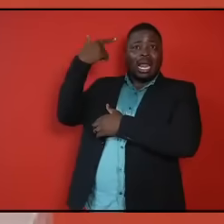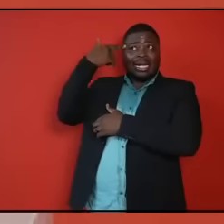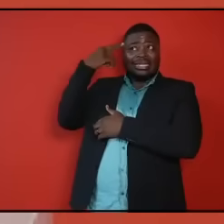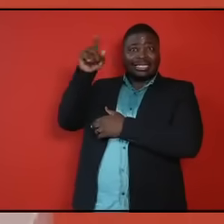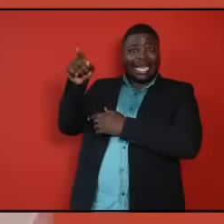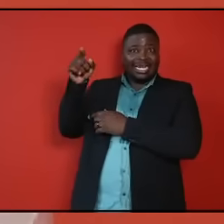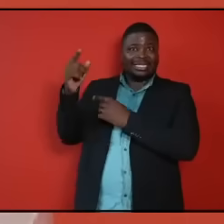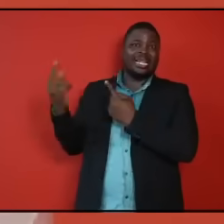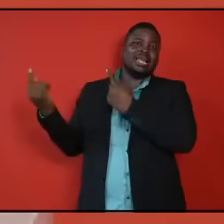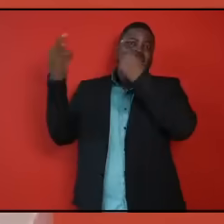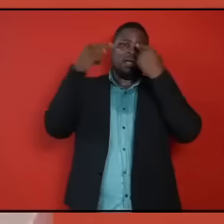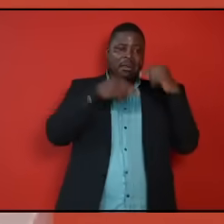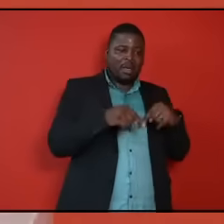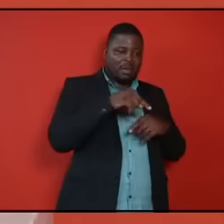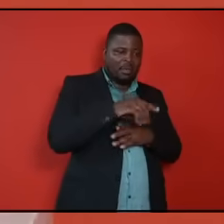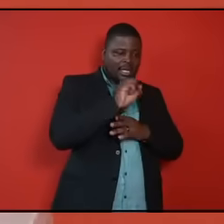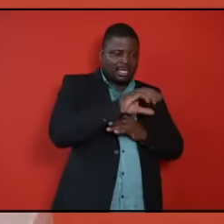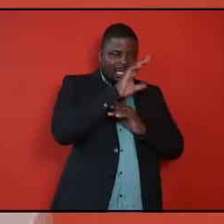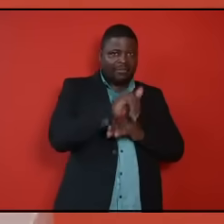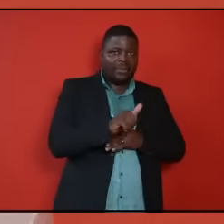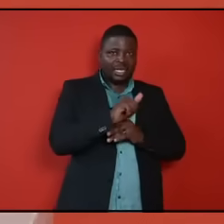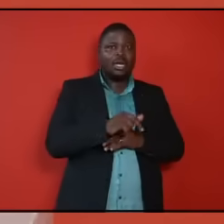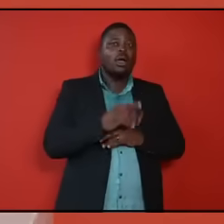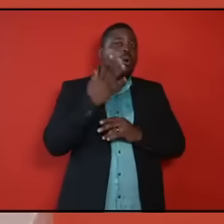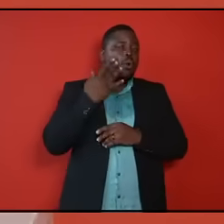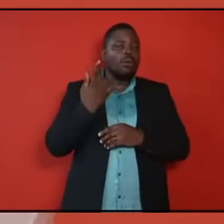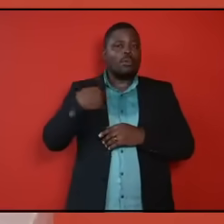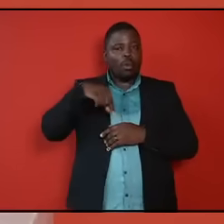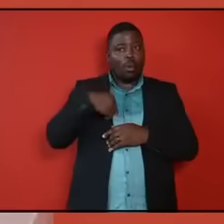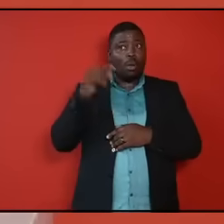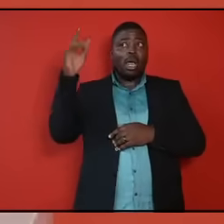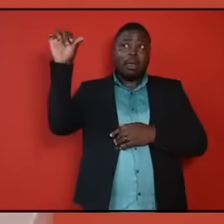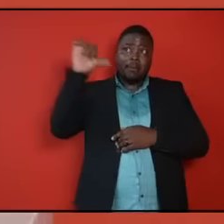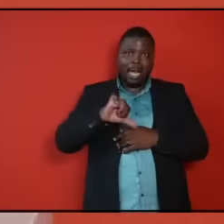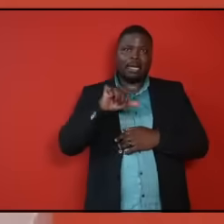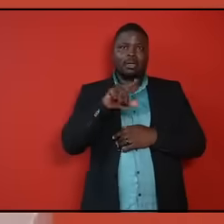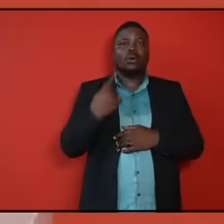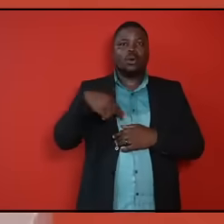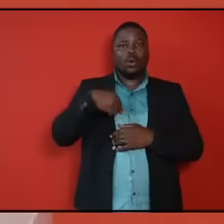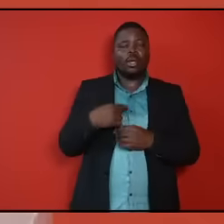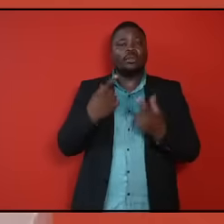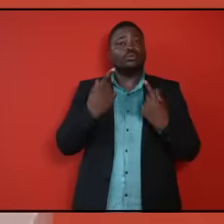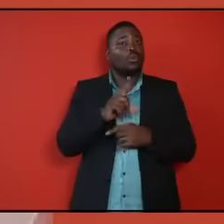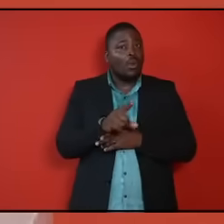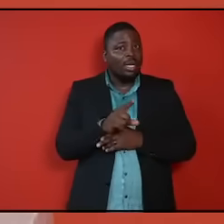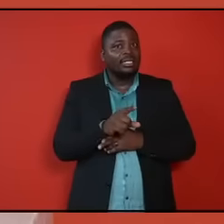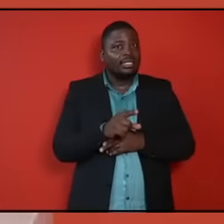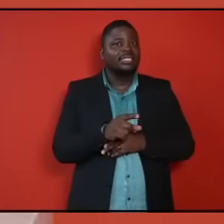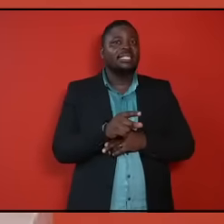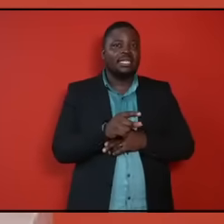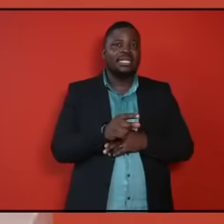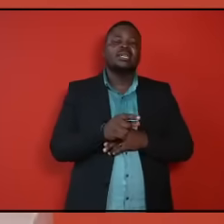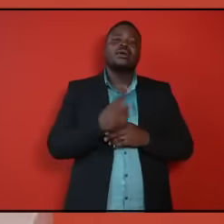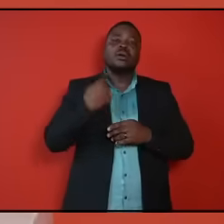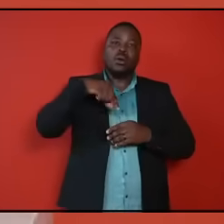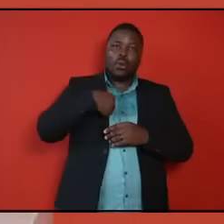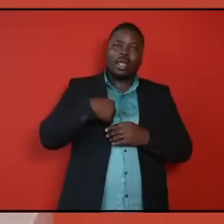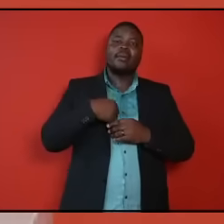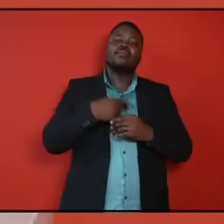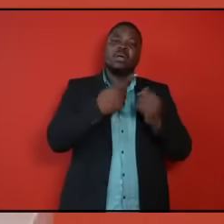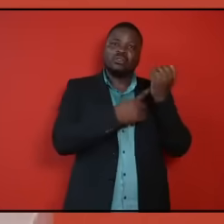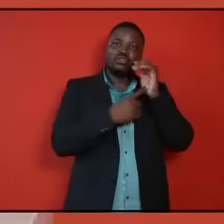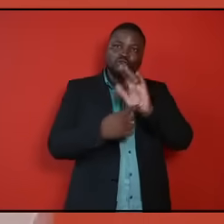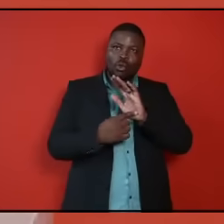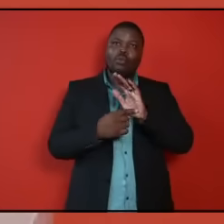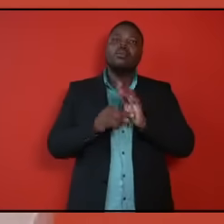welcome rally of O.R. when he was welcomed back in the country. He was our leader even when he